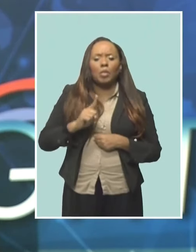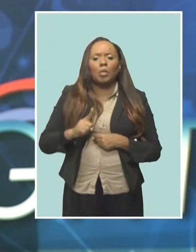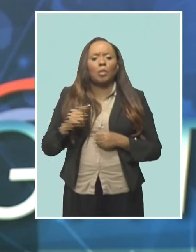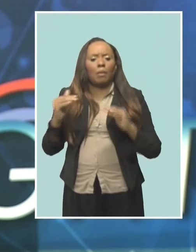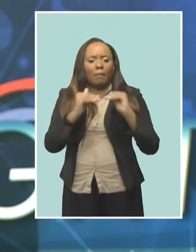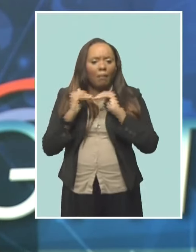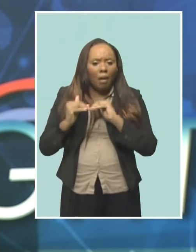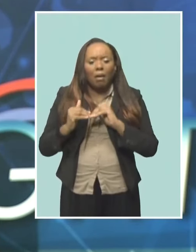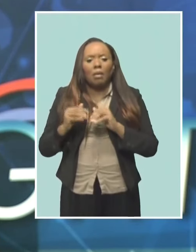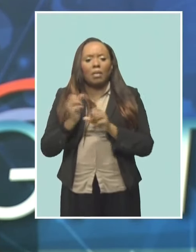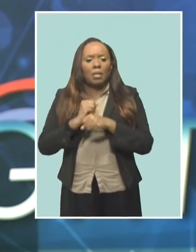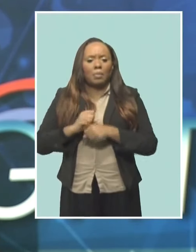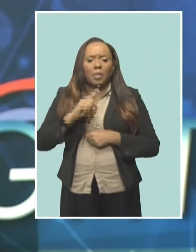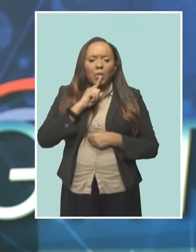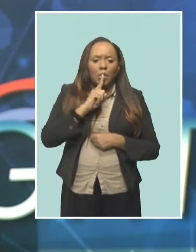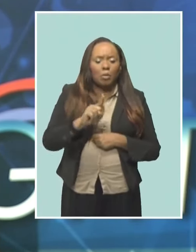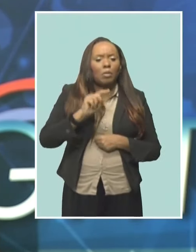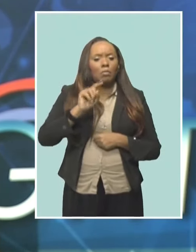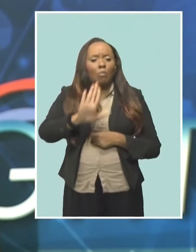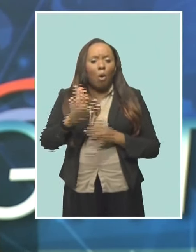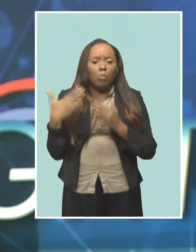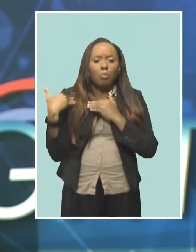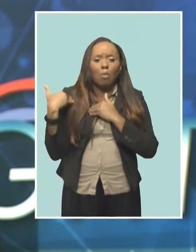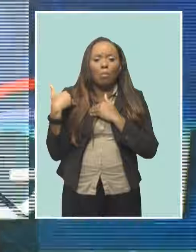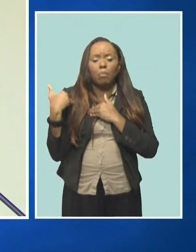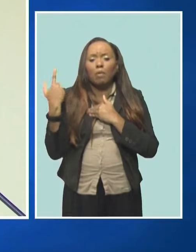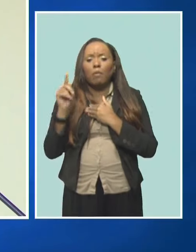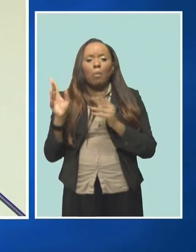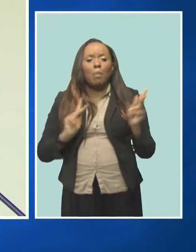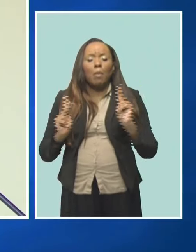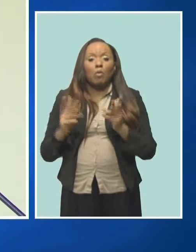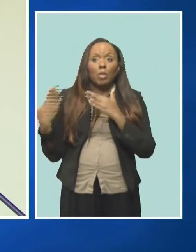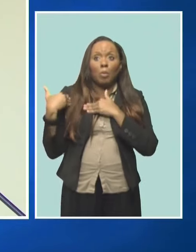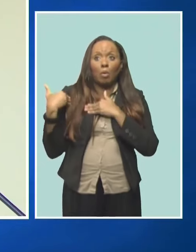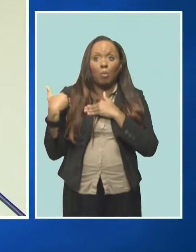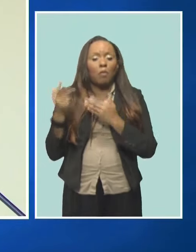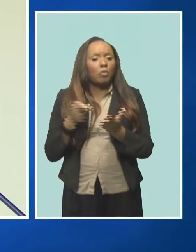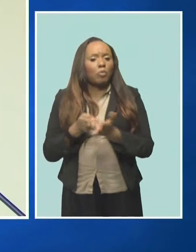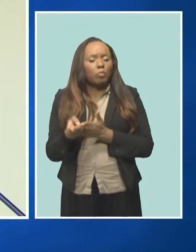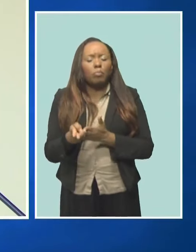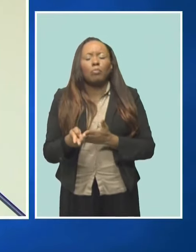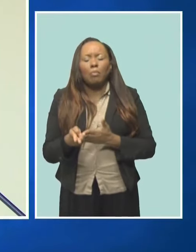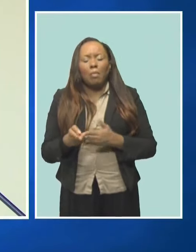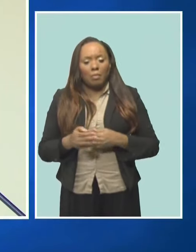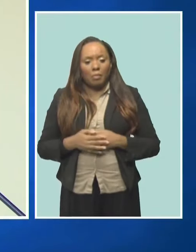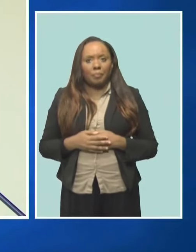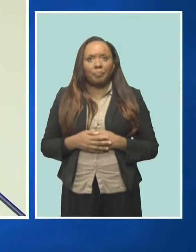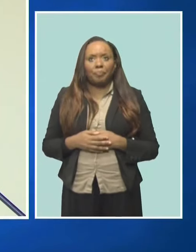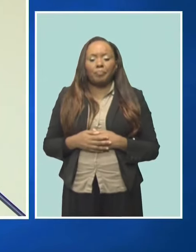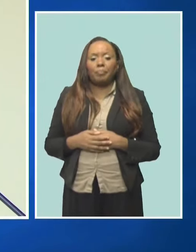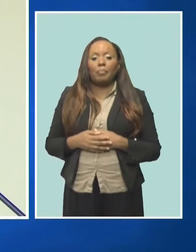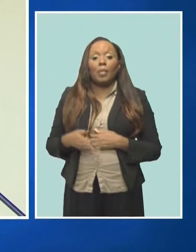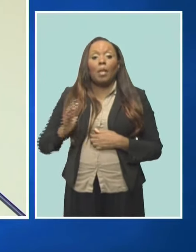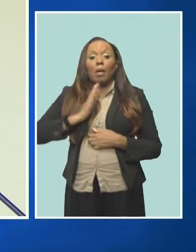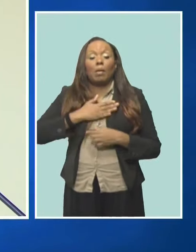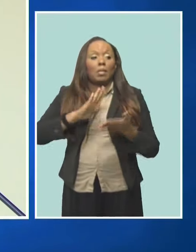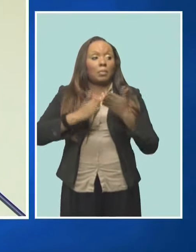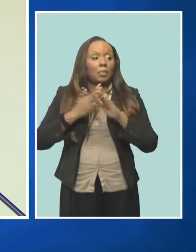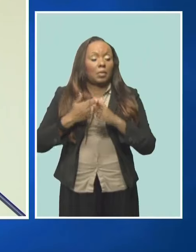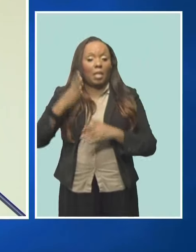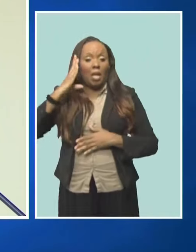duty to all involved and country. Our communities are faced with a myriad of risks and dangers